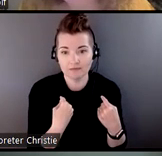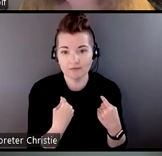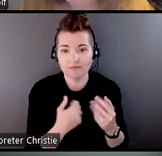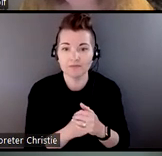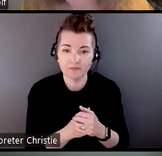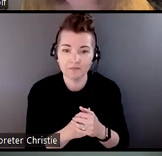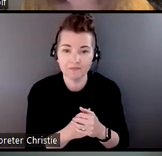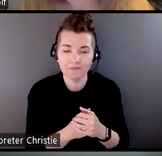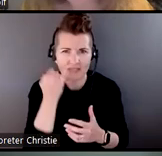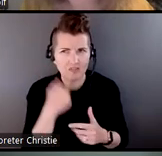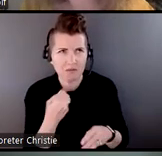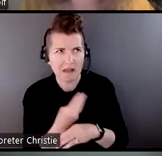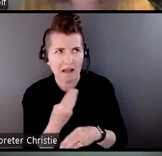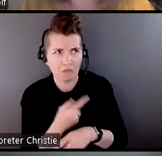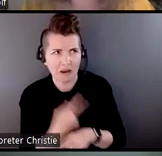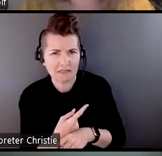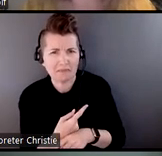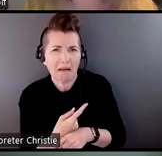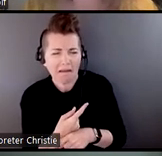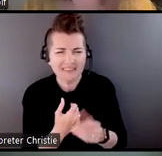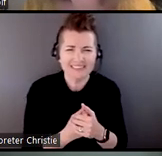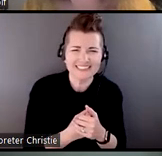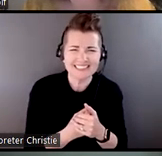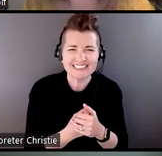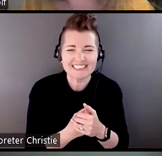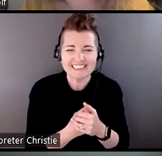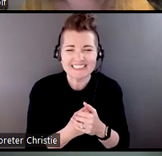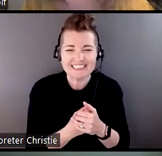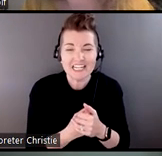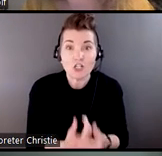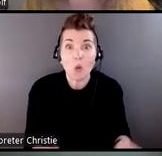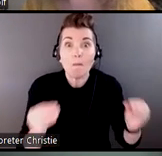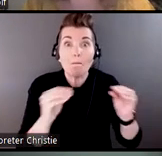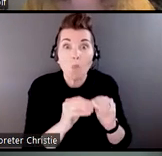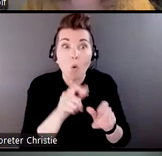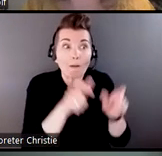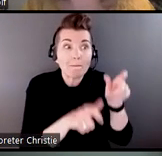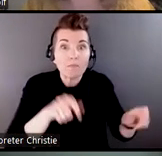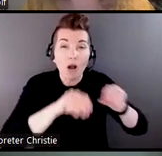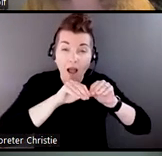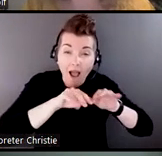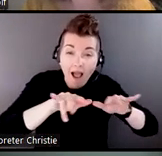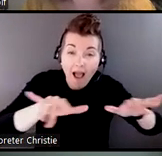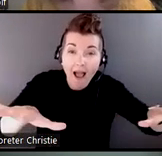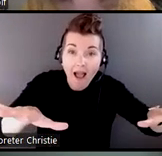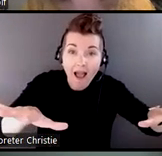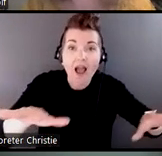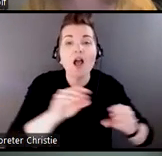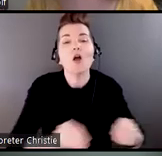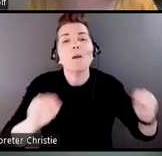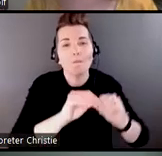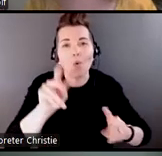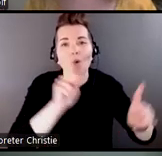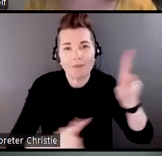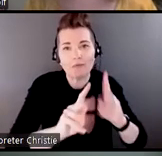the more people we reach, the more likely we are to have people participate in our programs. That